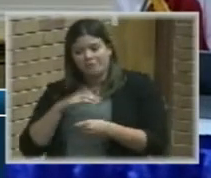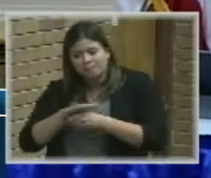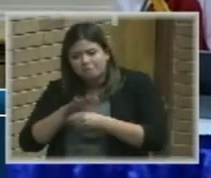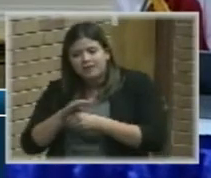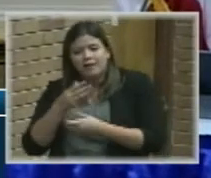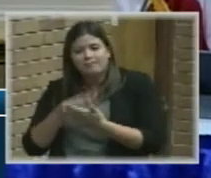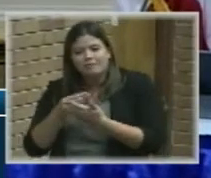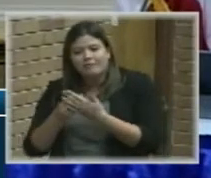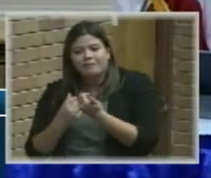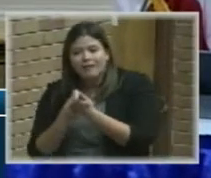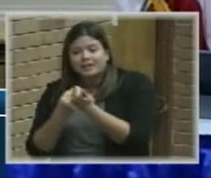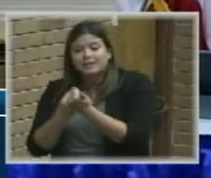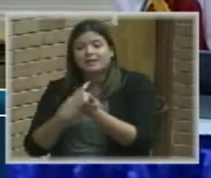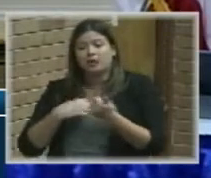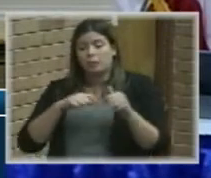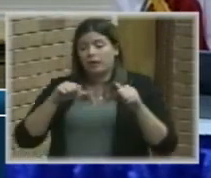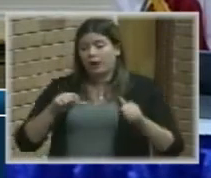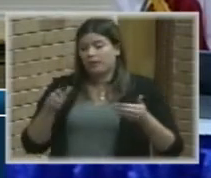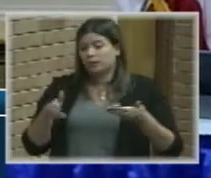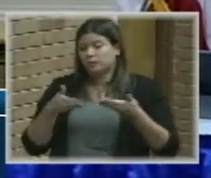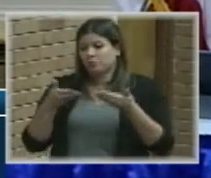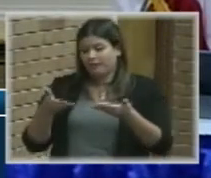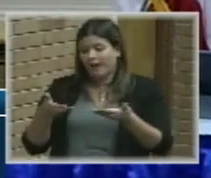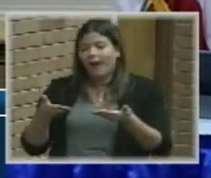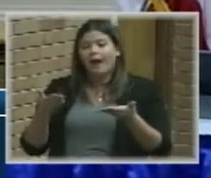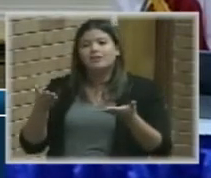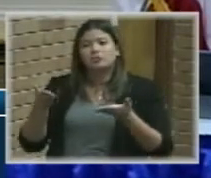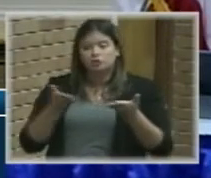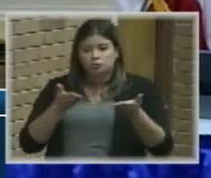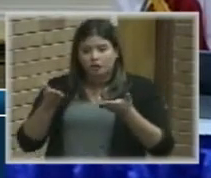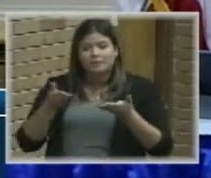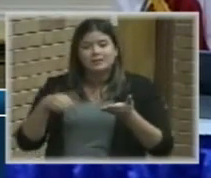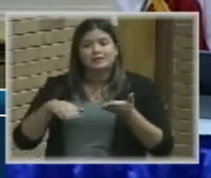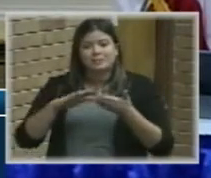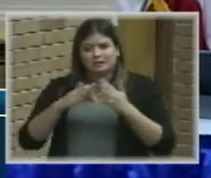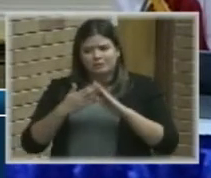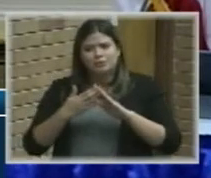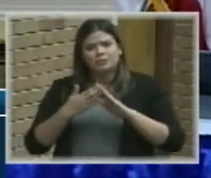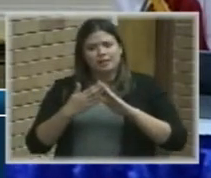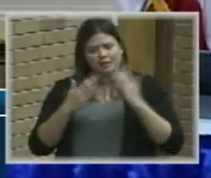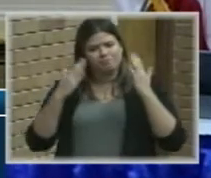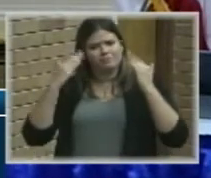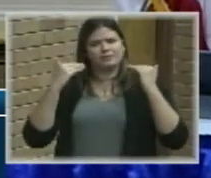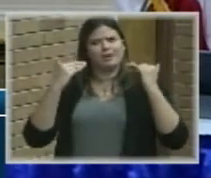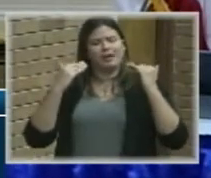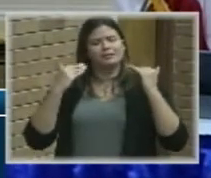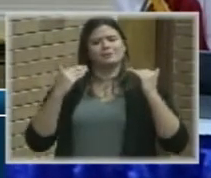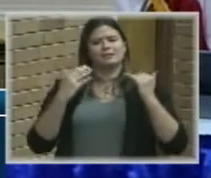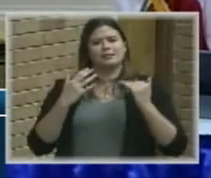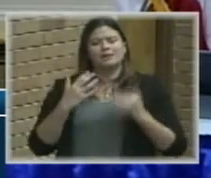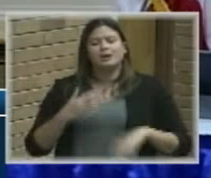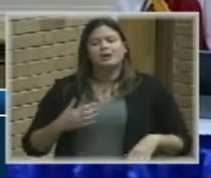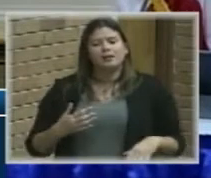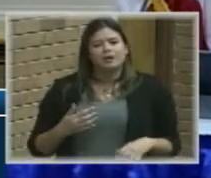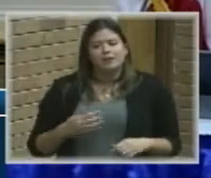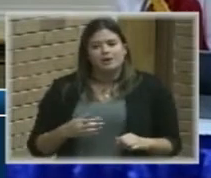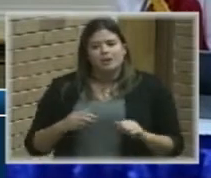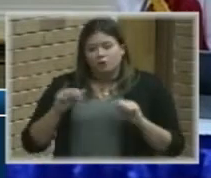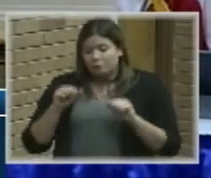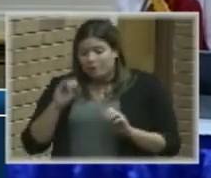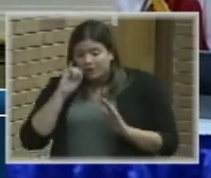we are able to provide the services that this community has come to expect and identify